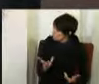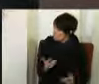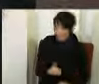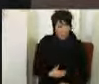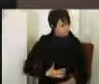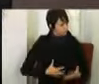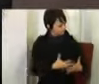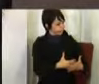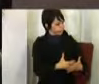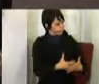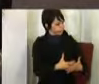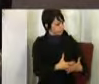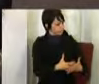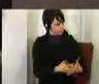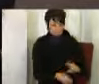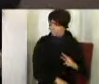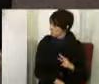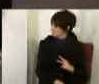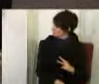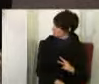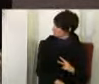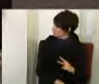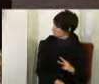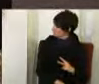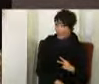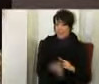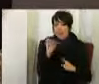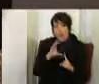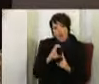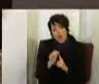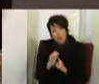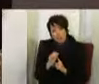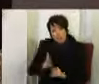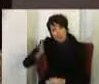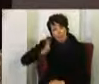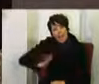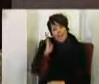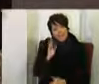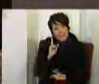I'm pregnant. Now, in the culture of their day,